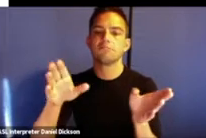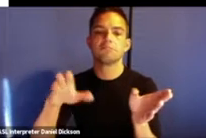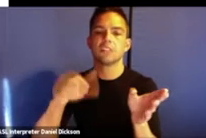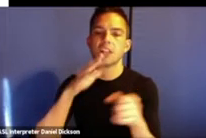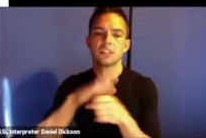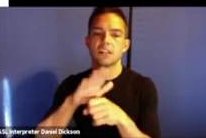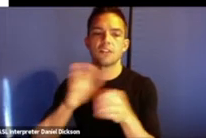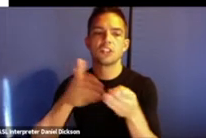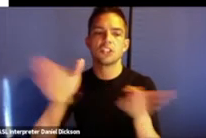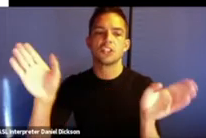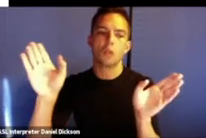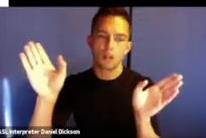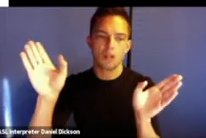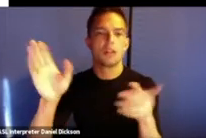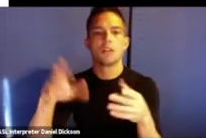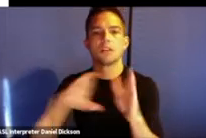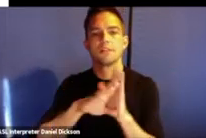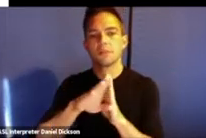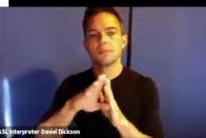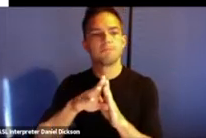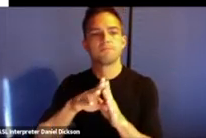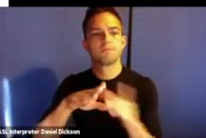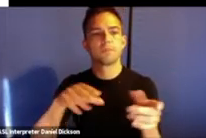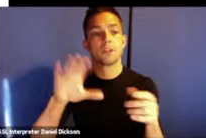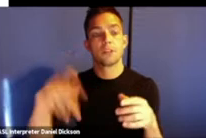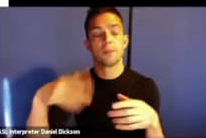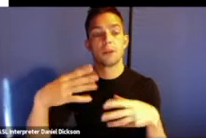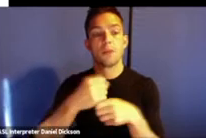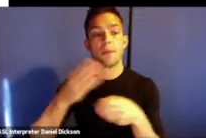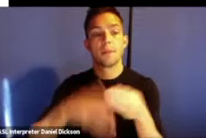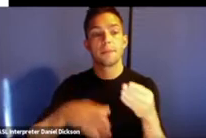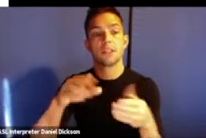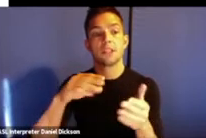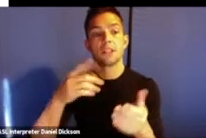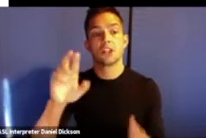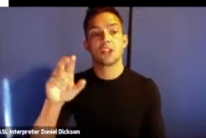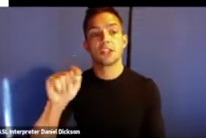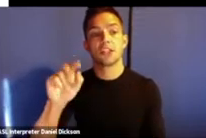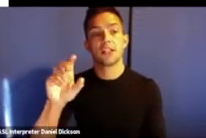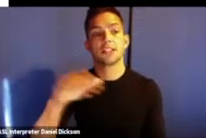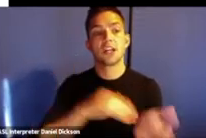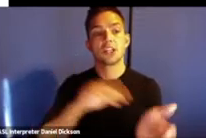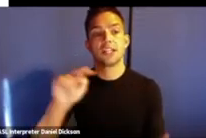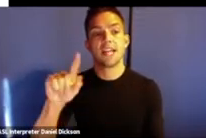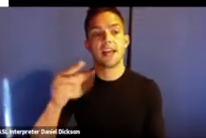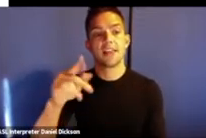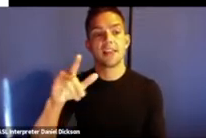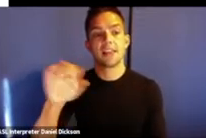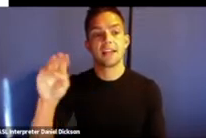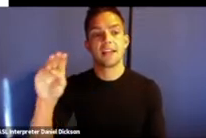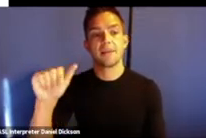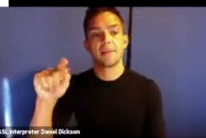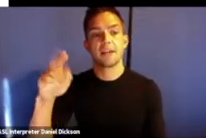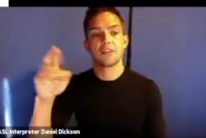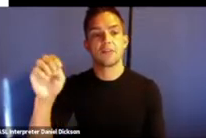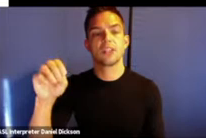enough. So where are we now in CP? Just to wrap up, Dr. Natalie Maytree is a neonatologist now at Emory, and Rachel Byrne,